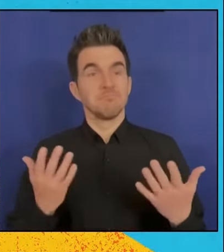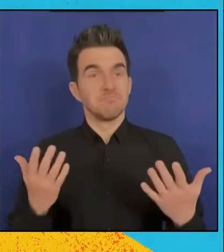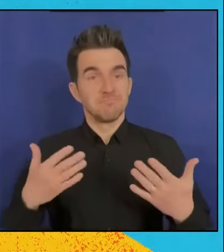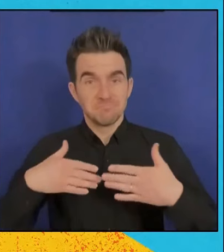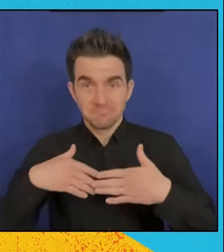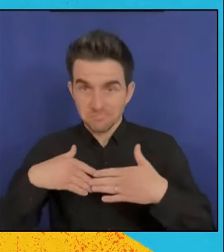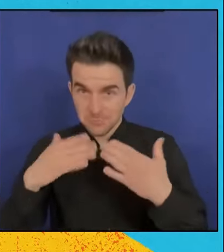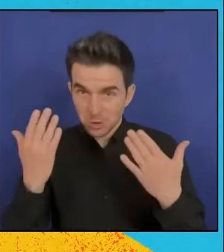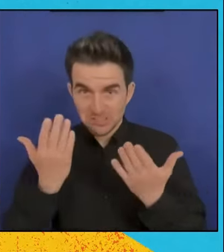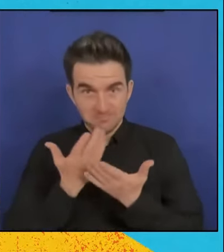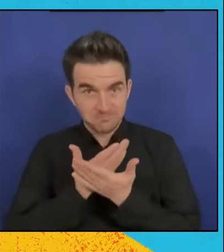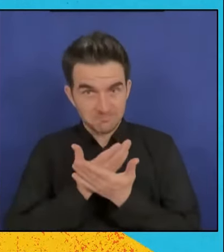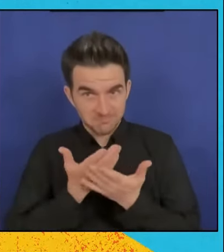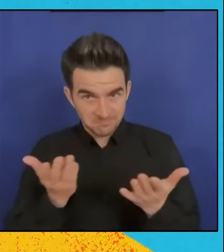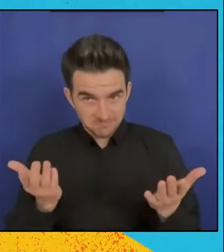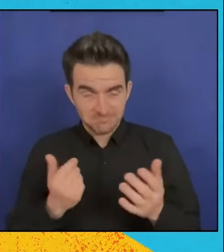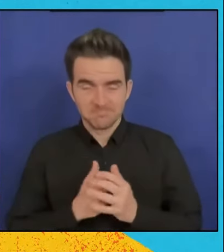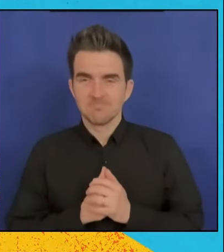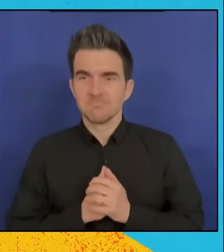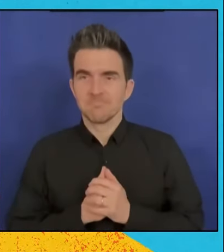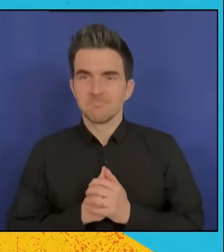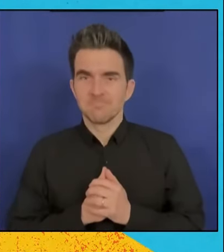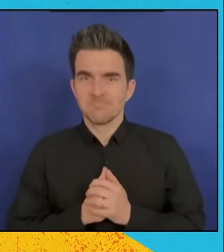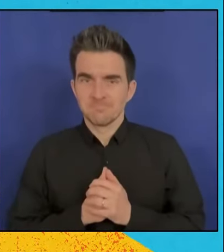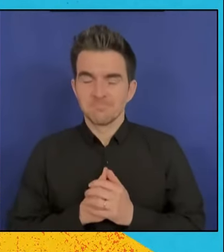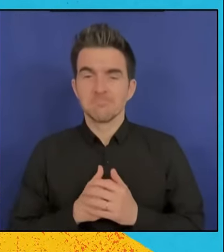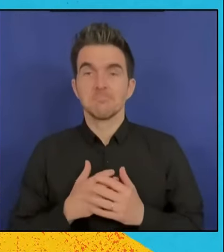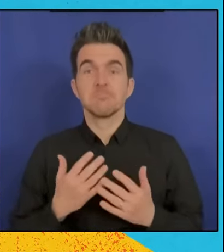me. Yes. Say yes if you can hear me.